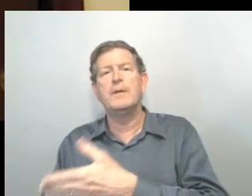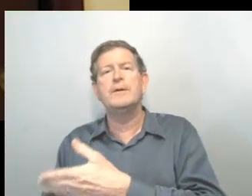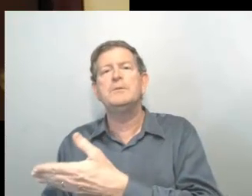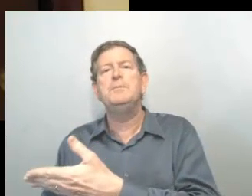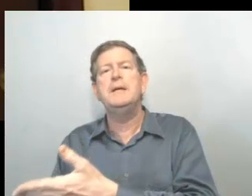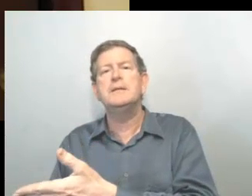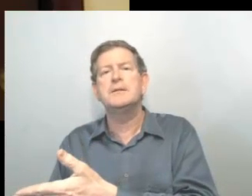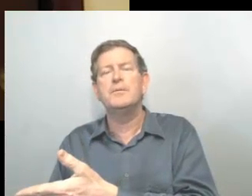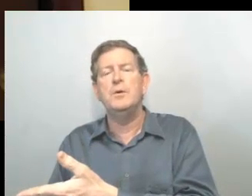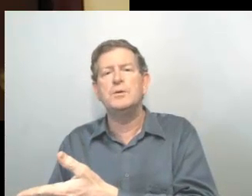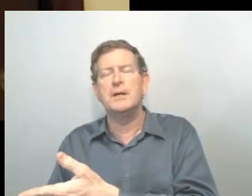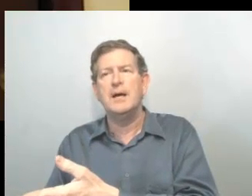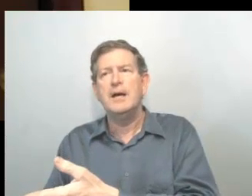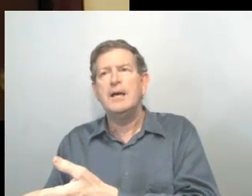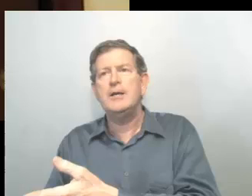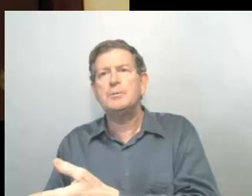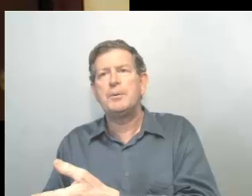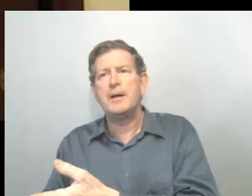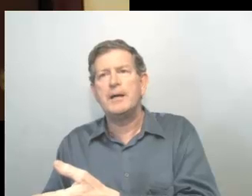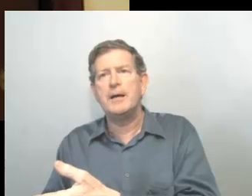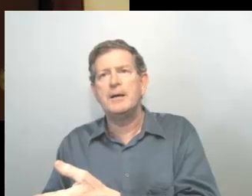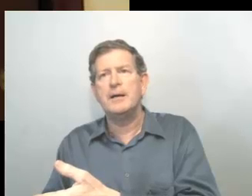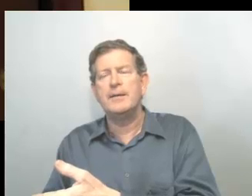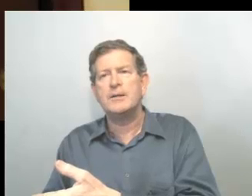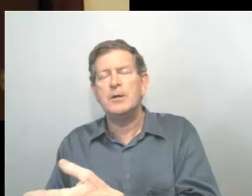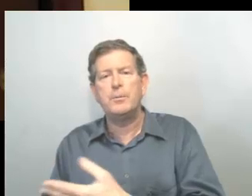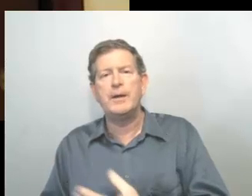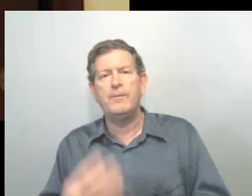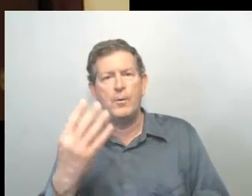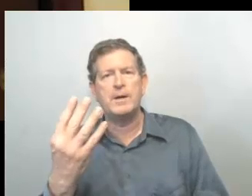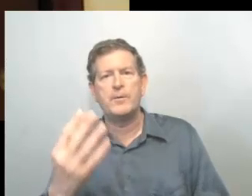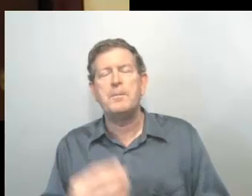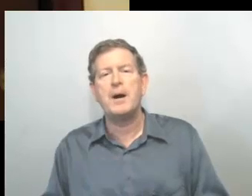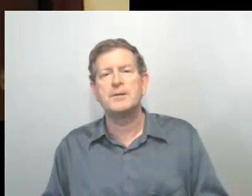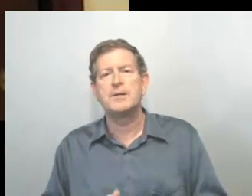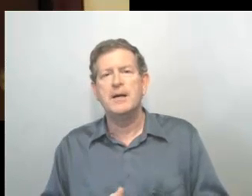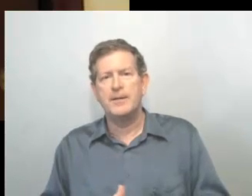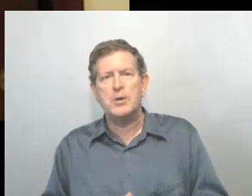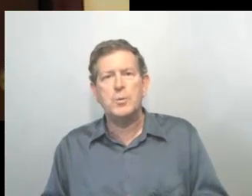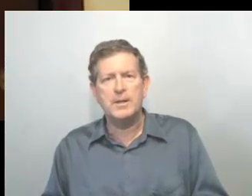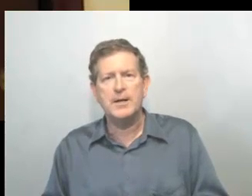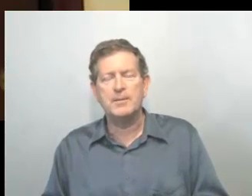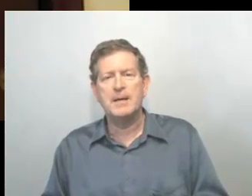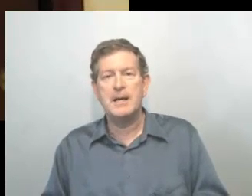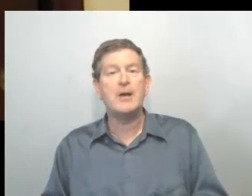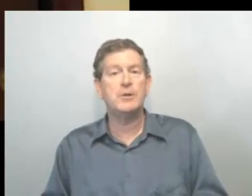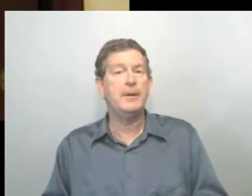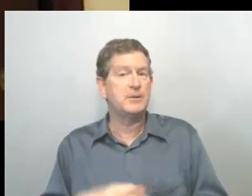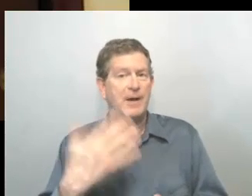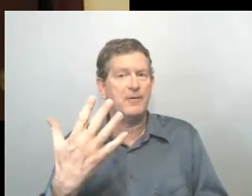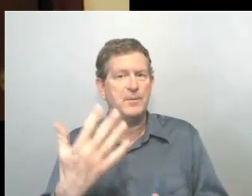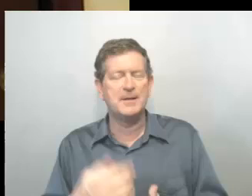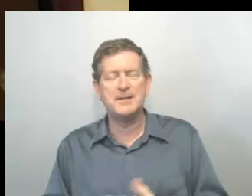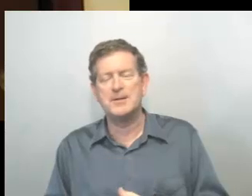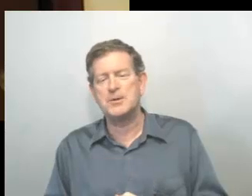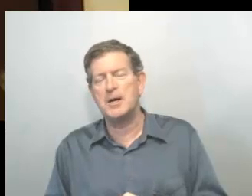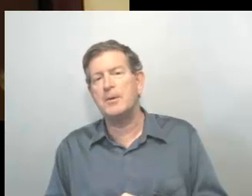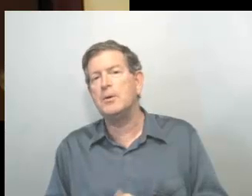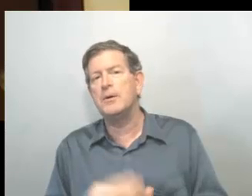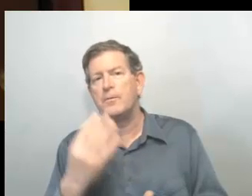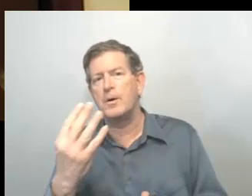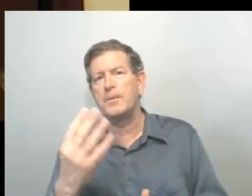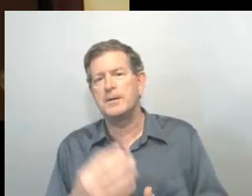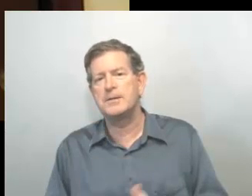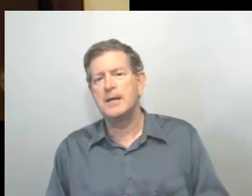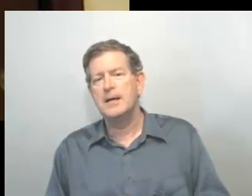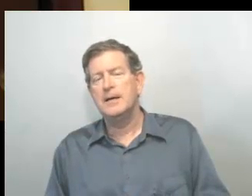example of one of his pieces of music. He's playing, in this he'll play 4 different parts that you will hear. He actually plays 5 parts in this song,